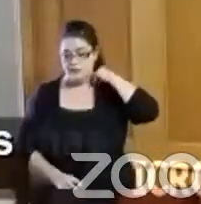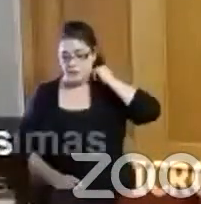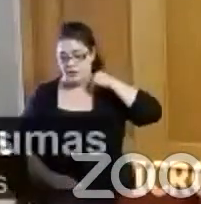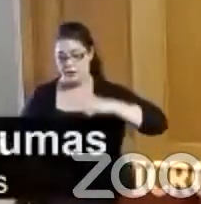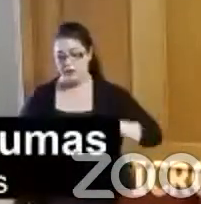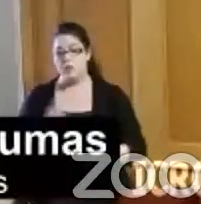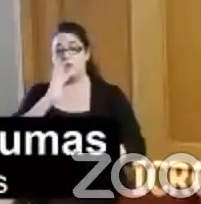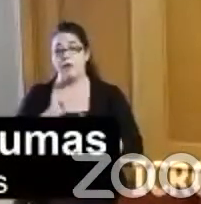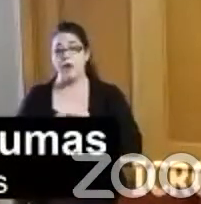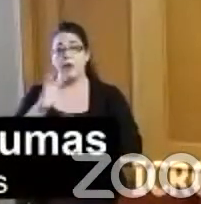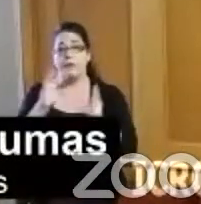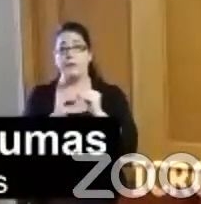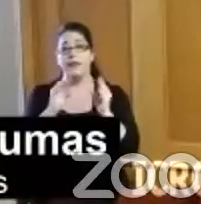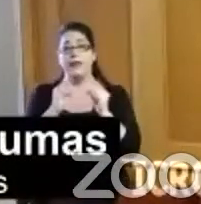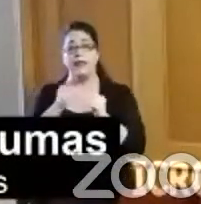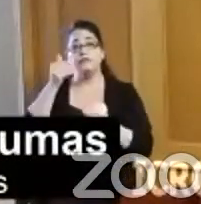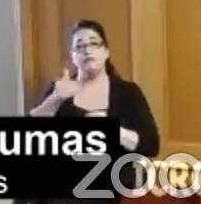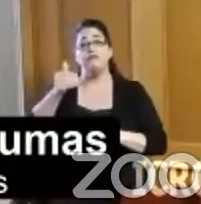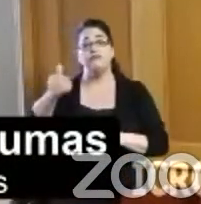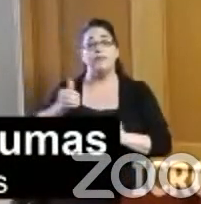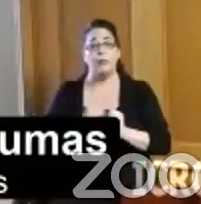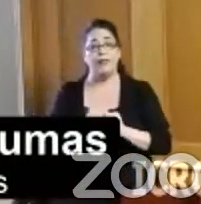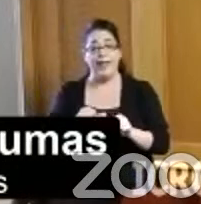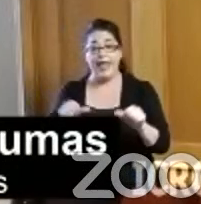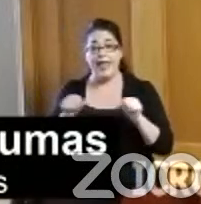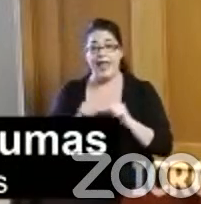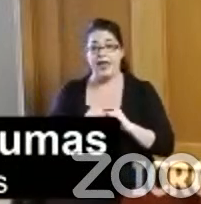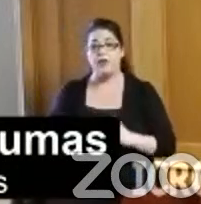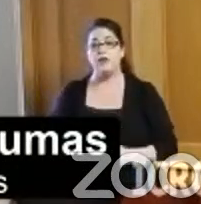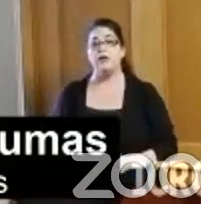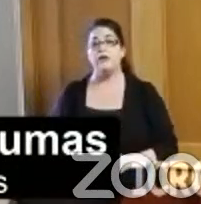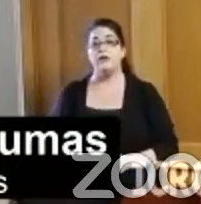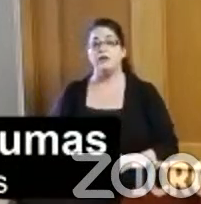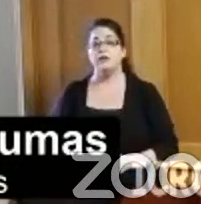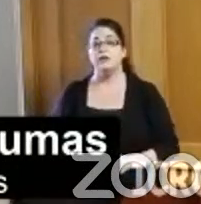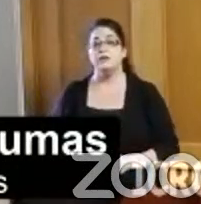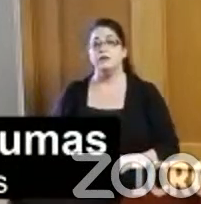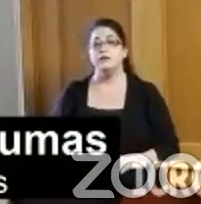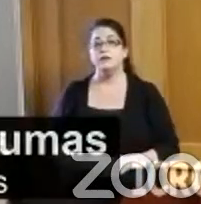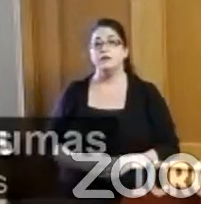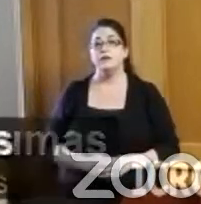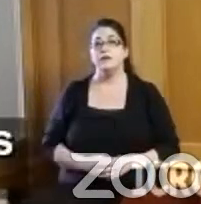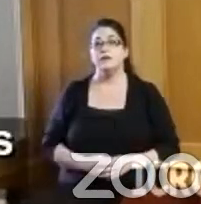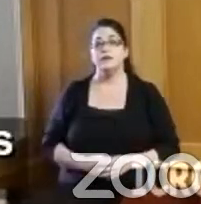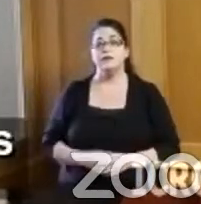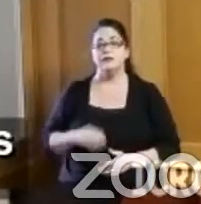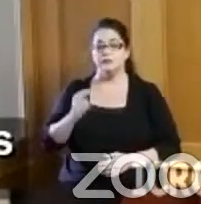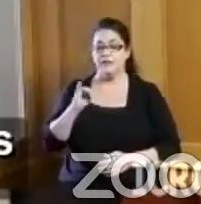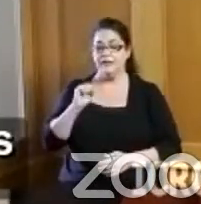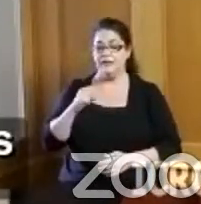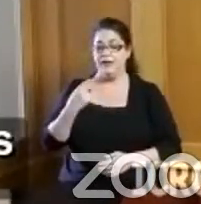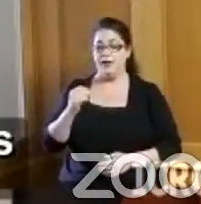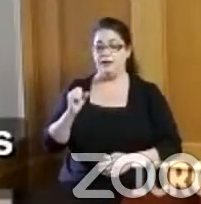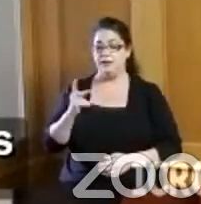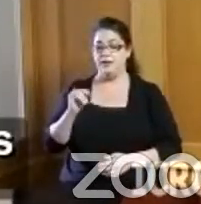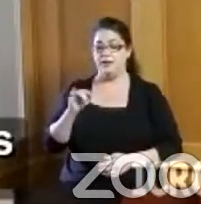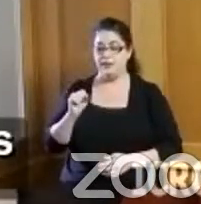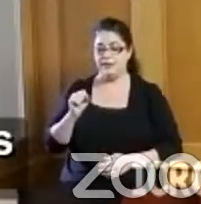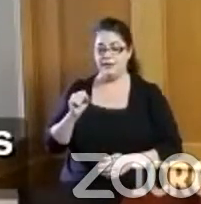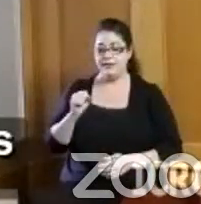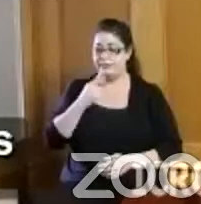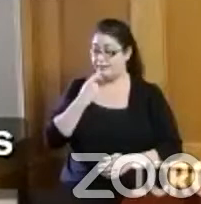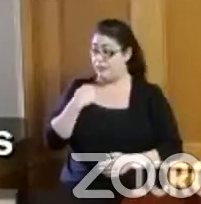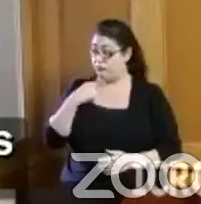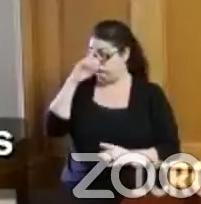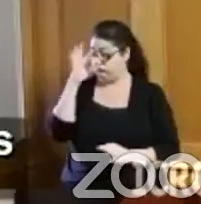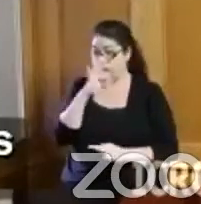the meetings that you've had in that area with the community, even though Ms. Hoskins indicated she didn't know about